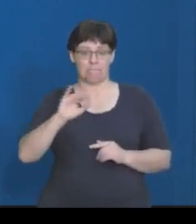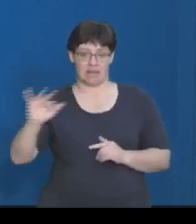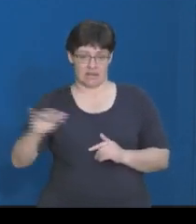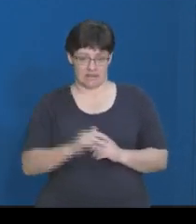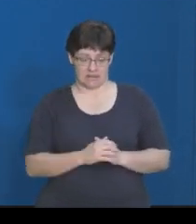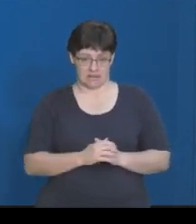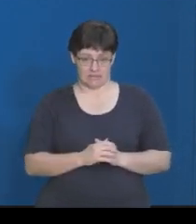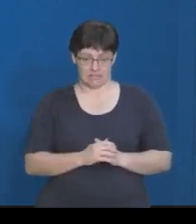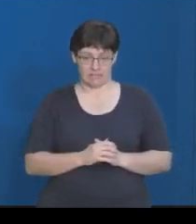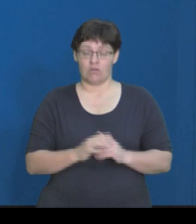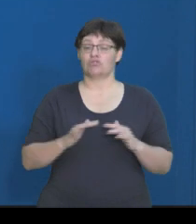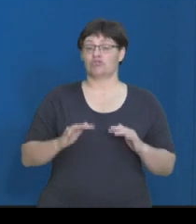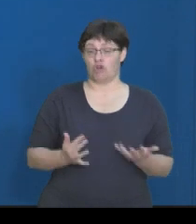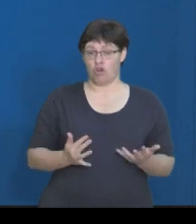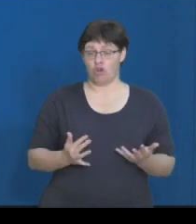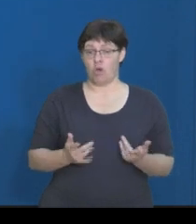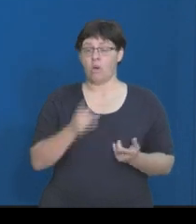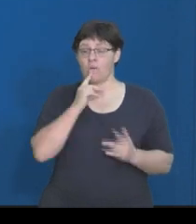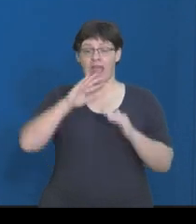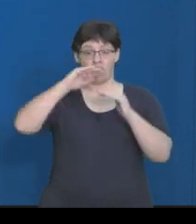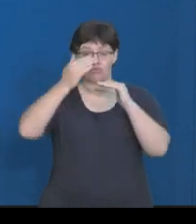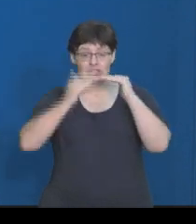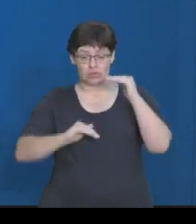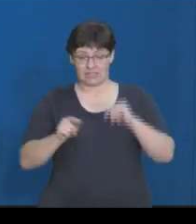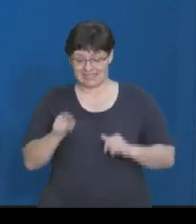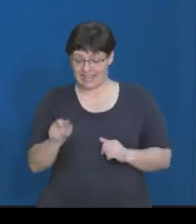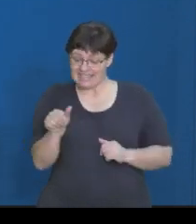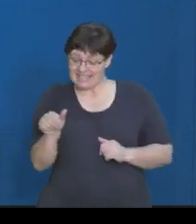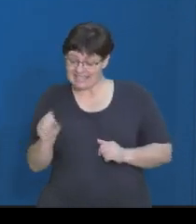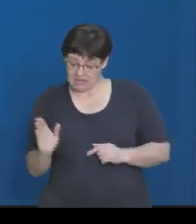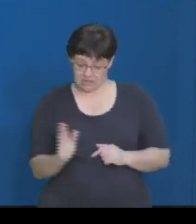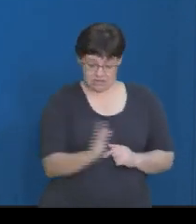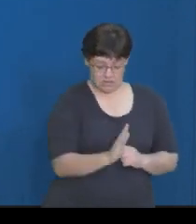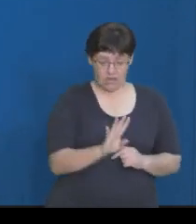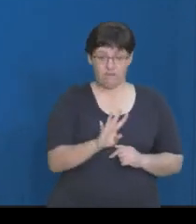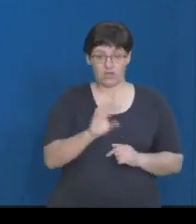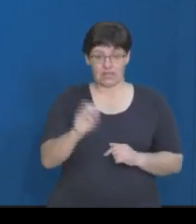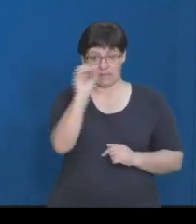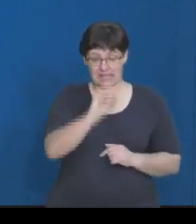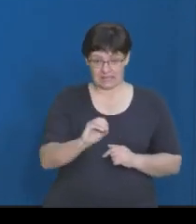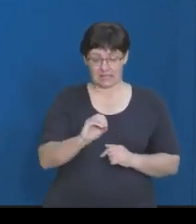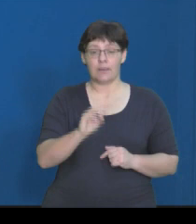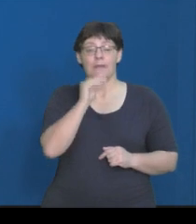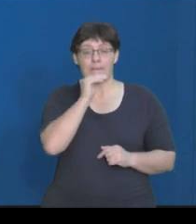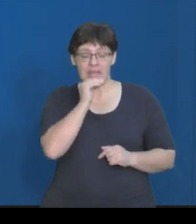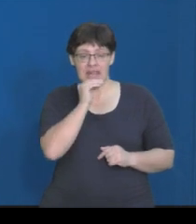130 billion. So when we reduce our tax from 60% to 40%, our revenue will